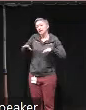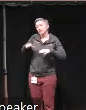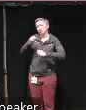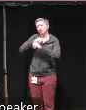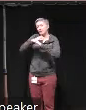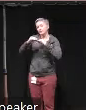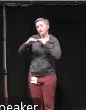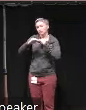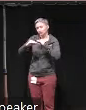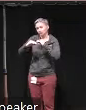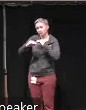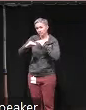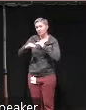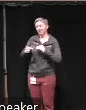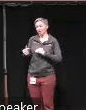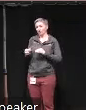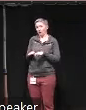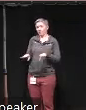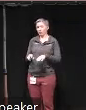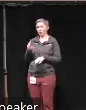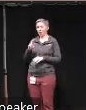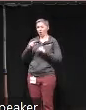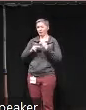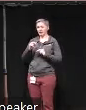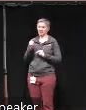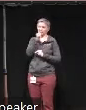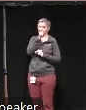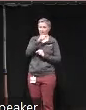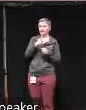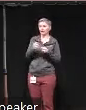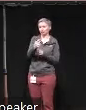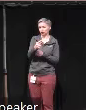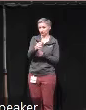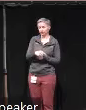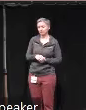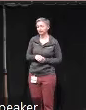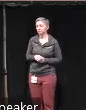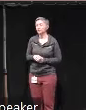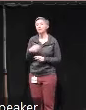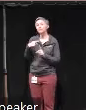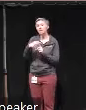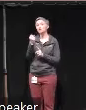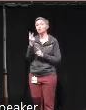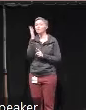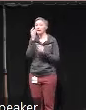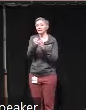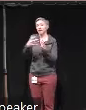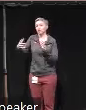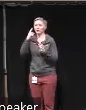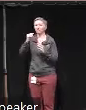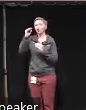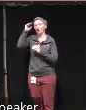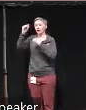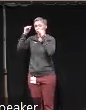program in the ground floor of the R building next year. And then 12-bed expansion of our adult